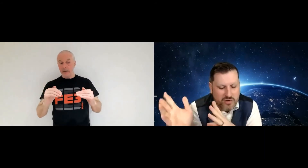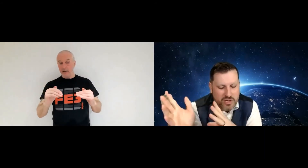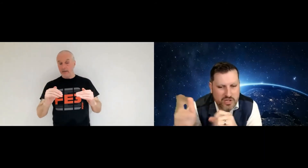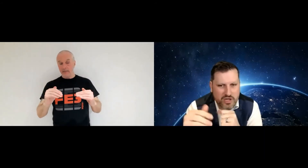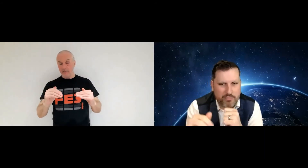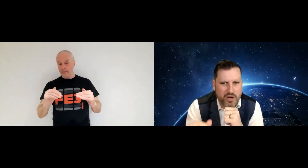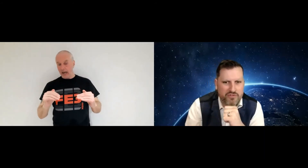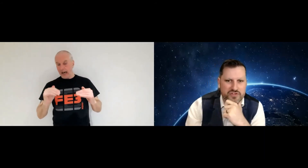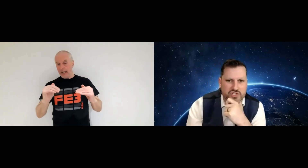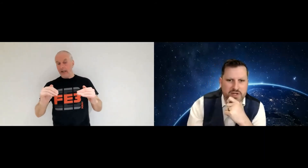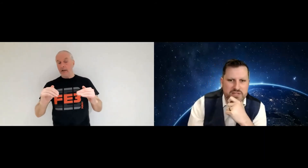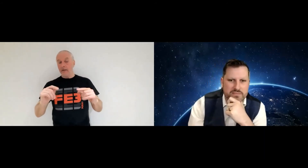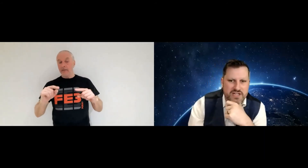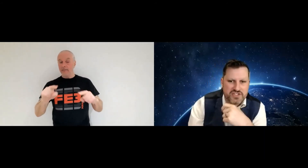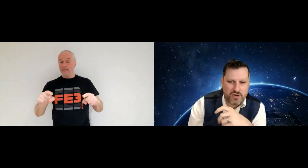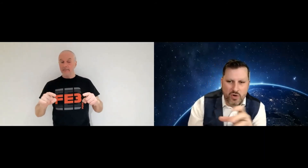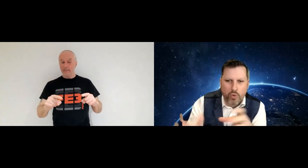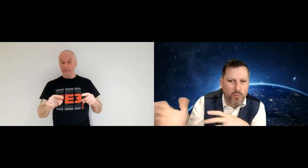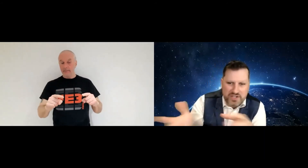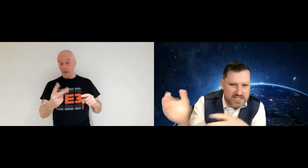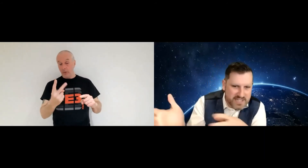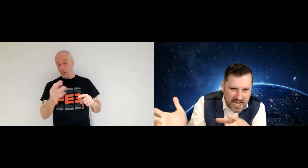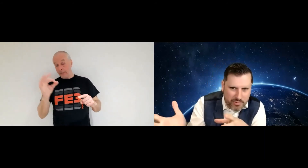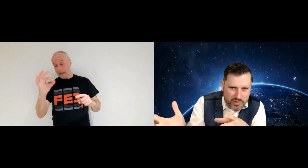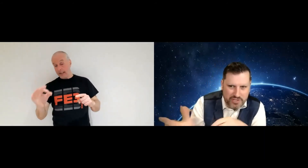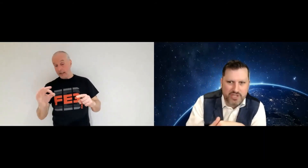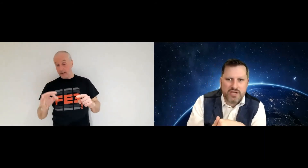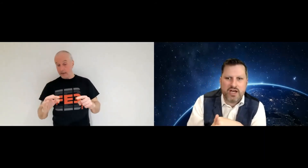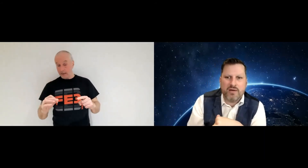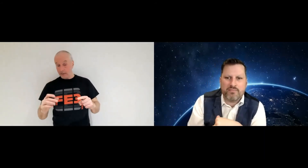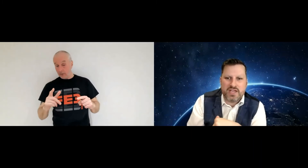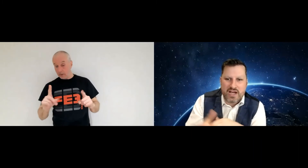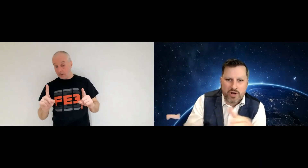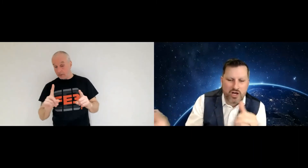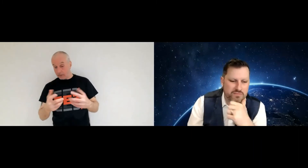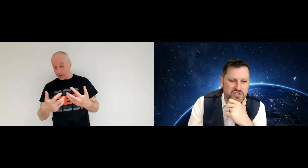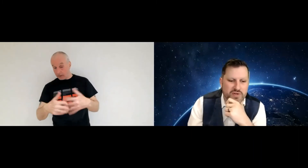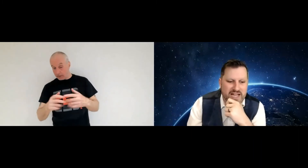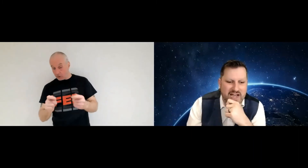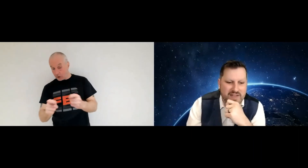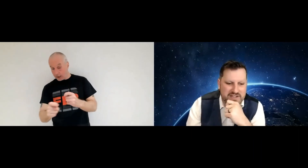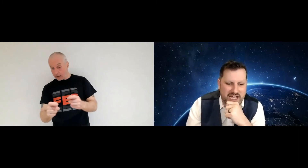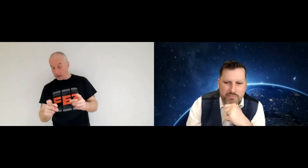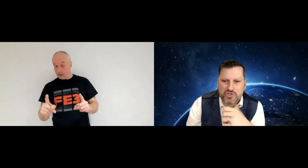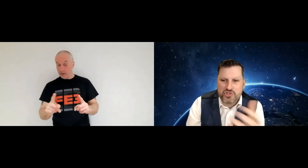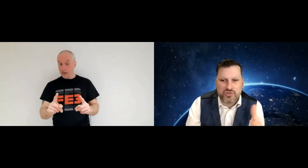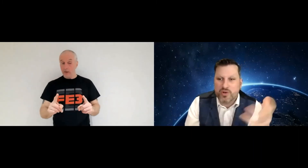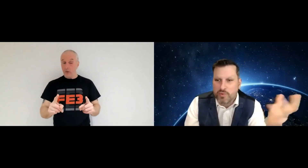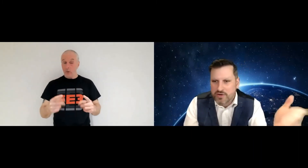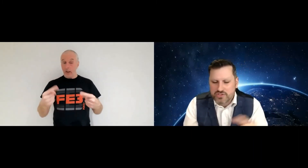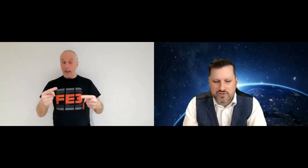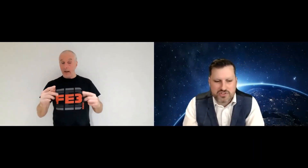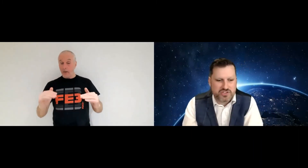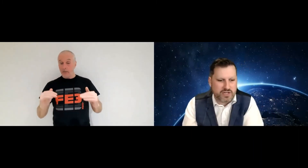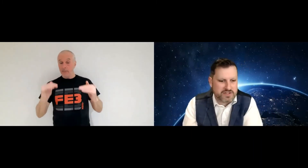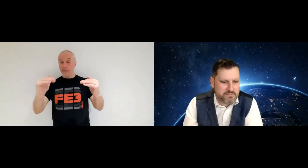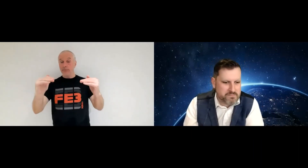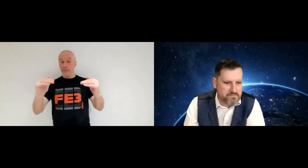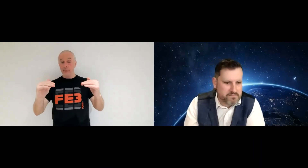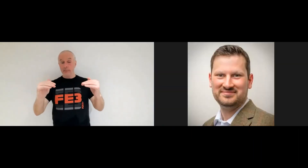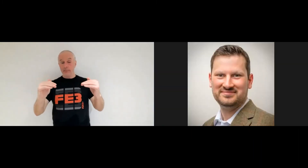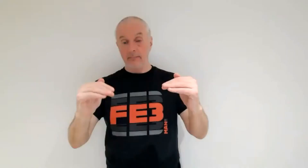might go above 20%. So what would need to happen in our homes to allow that to happen should someone else look to do